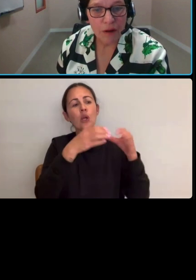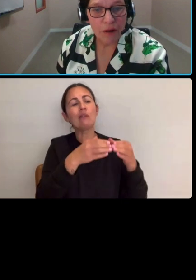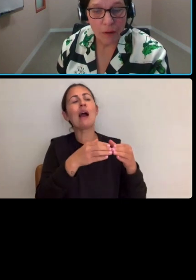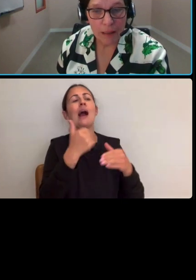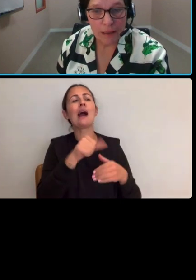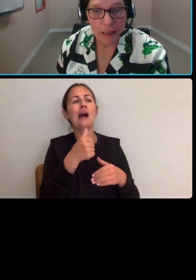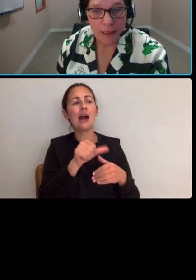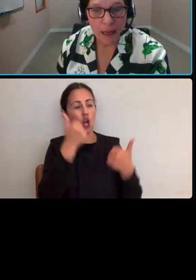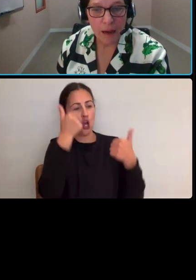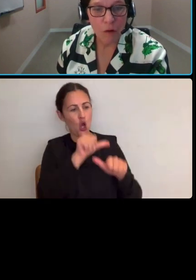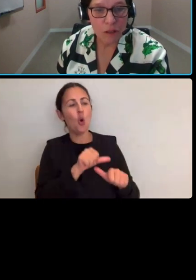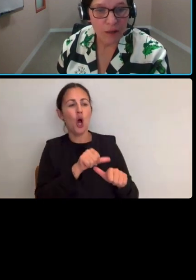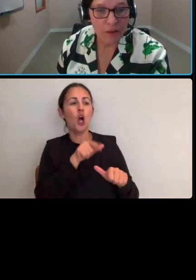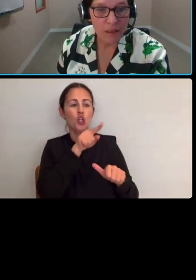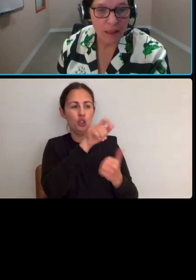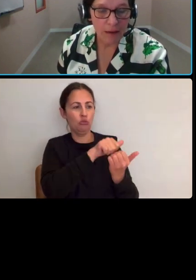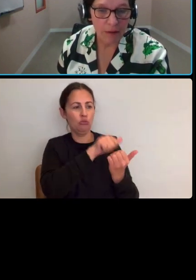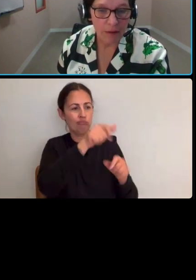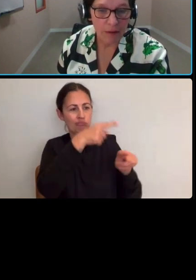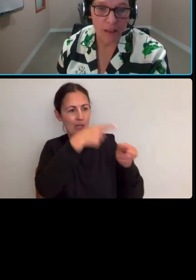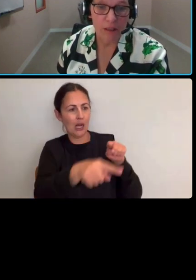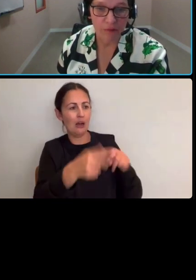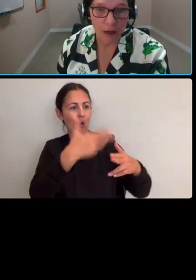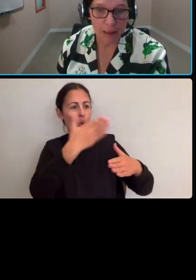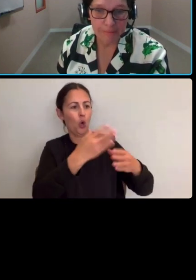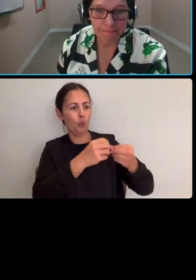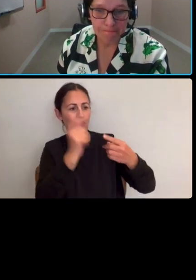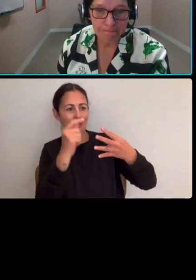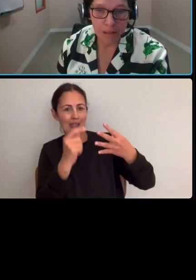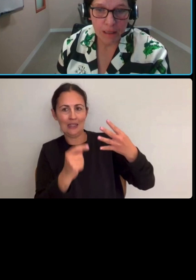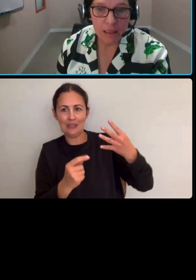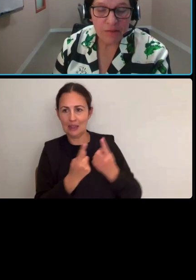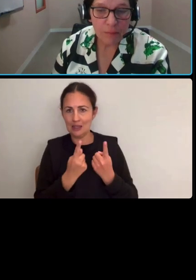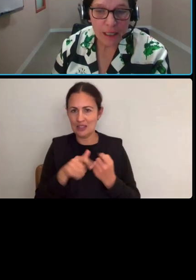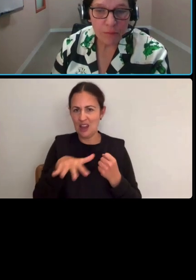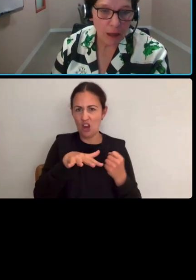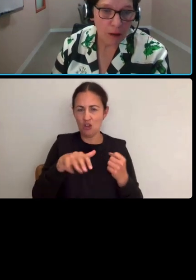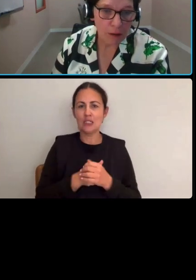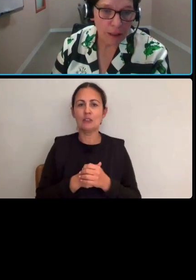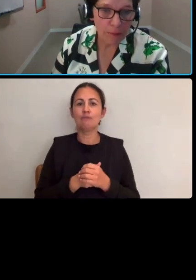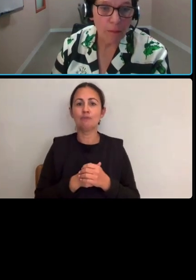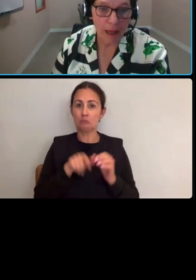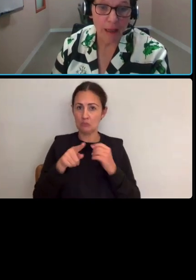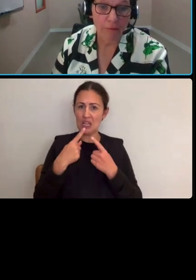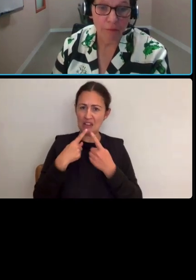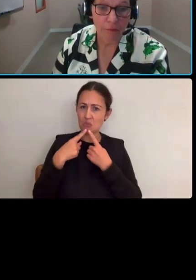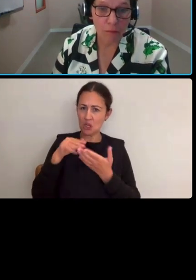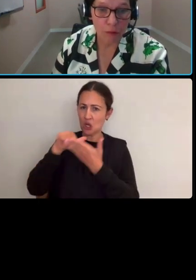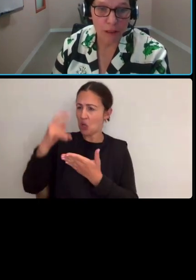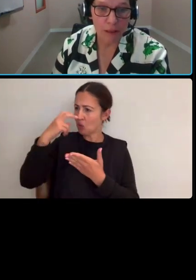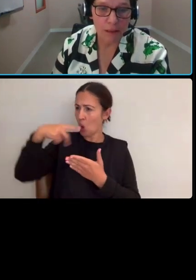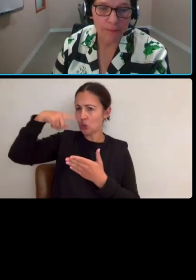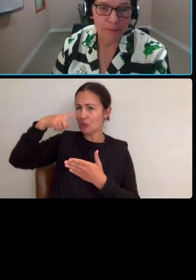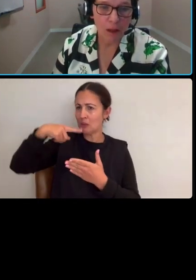which providers operate in the sector and what services they registered to provide. This information will help older people make